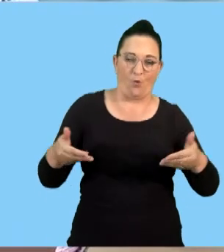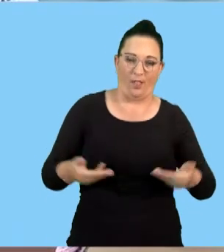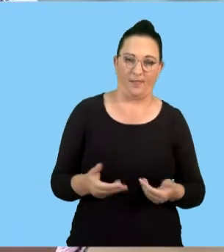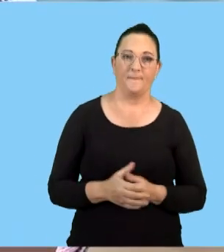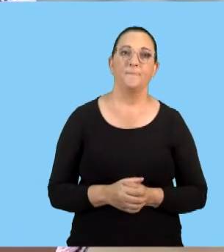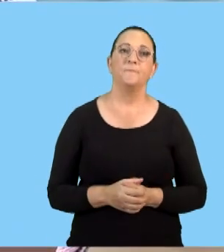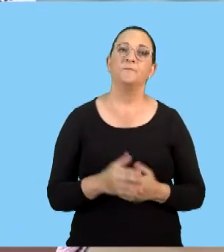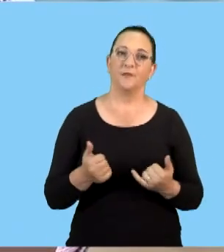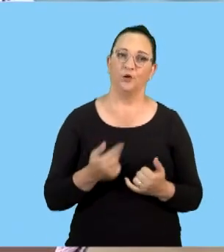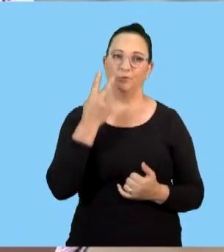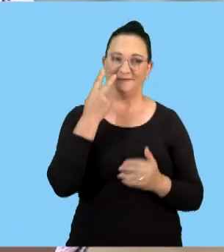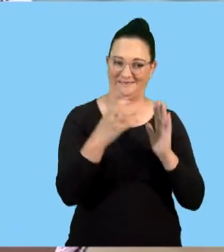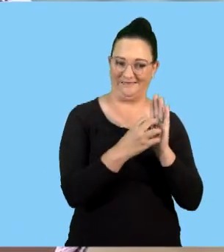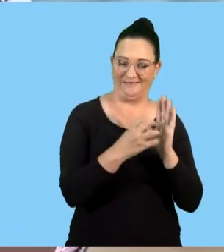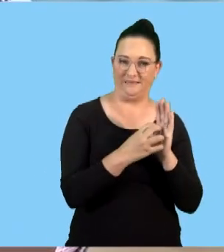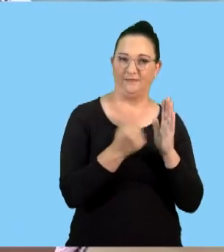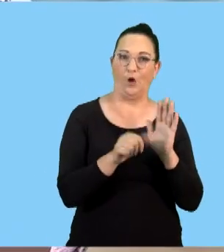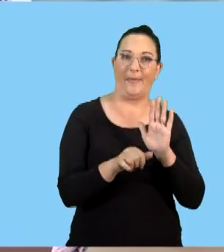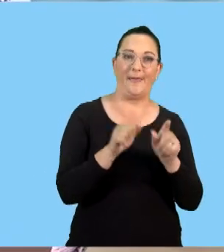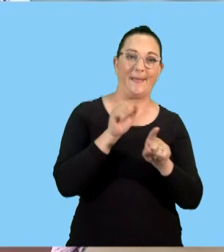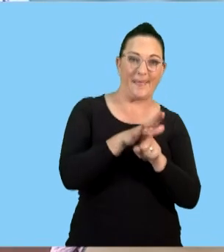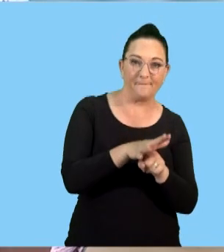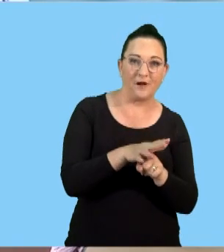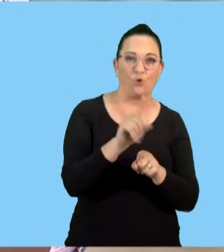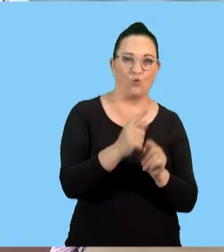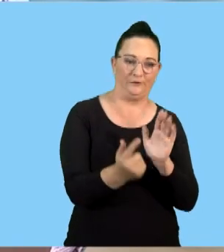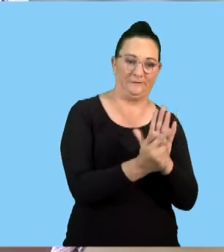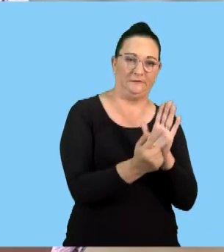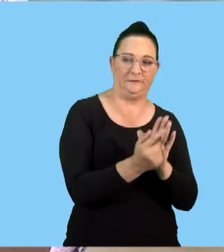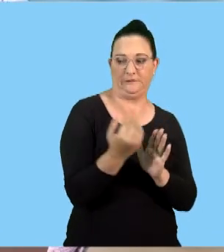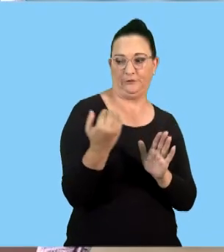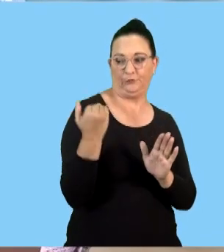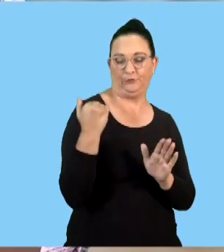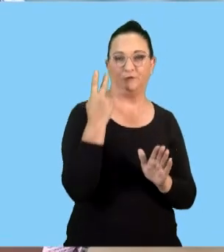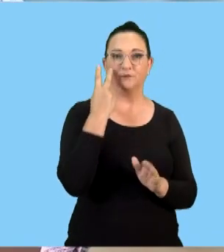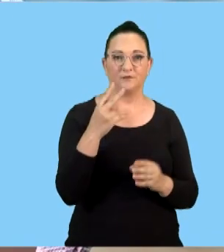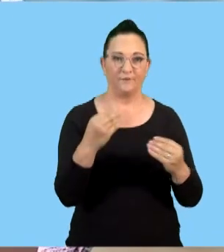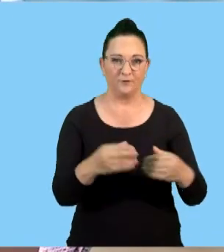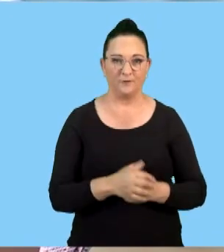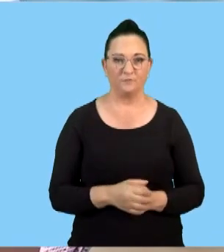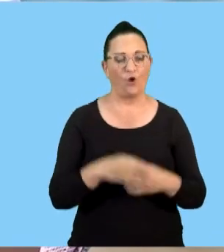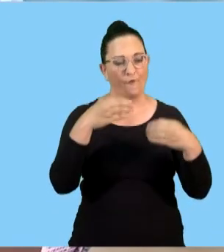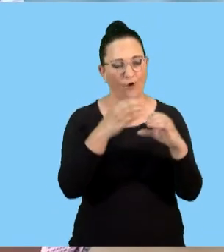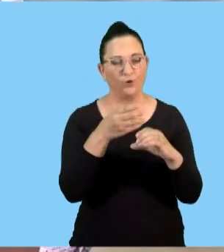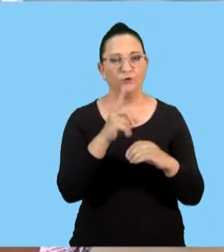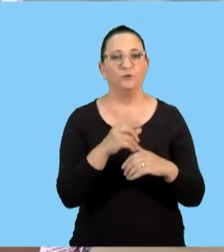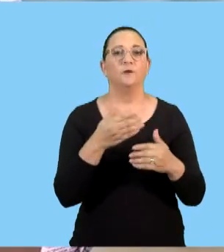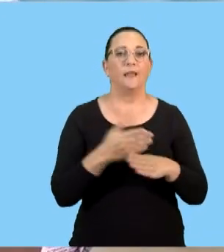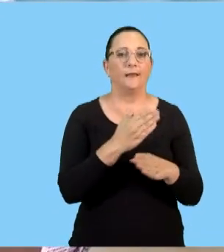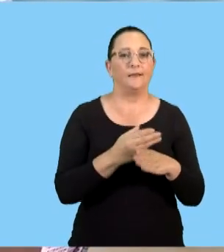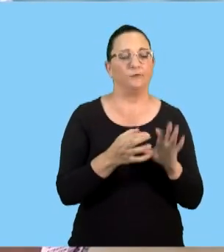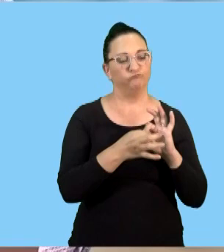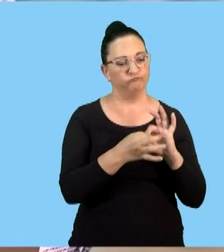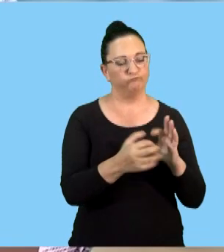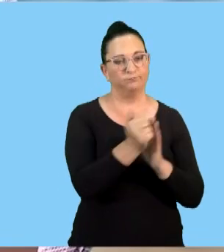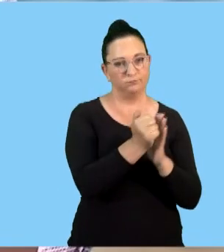Welcome back from the ad break. We will continue with the impact of the recent legislation on businesses. Now we're going to be focusing on